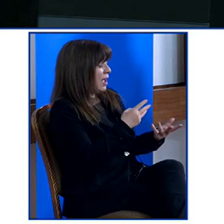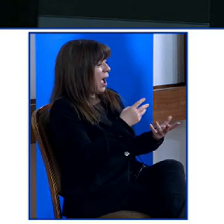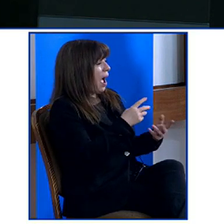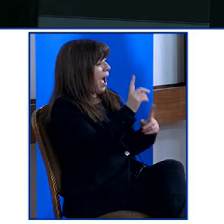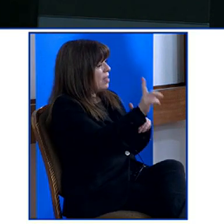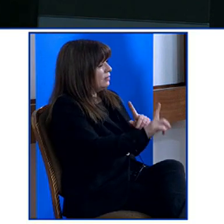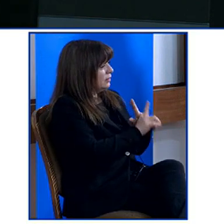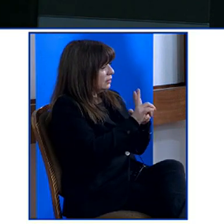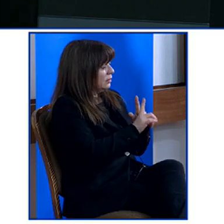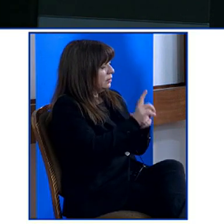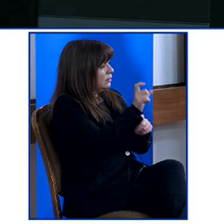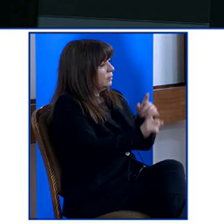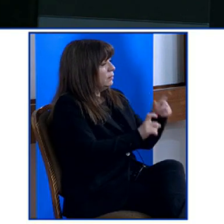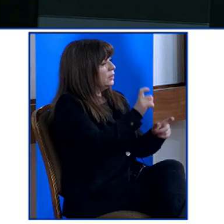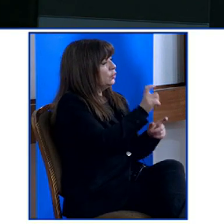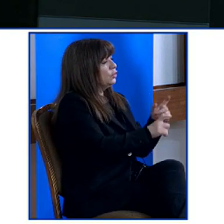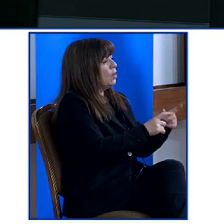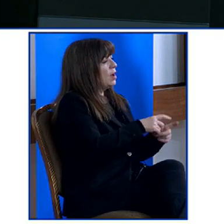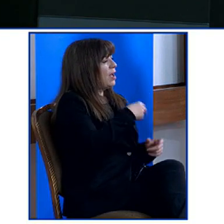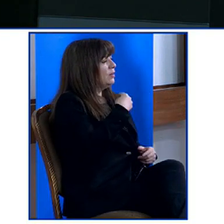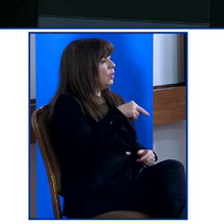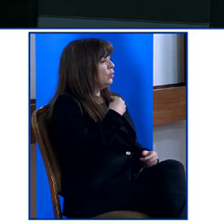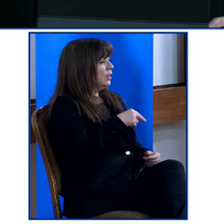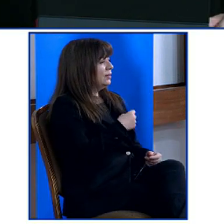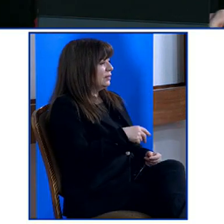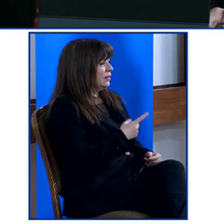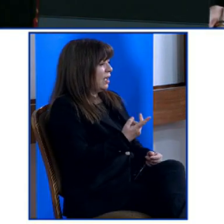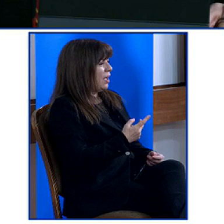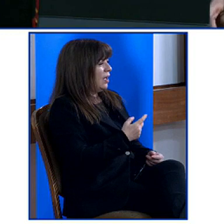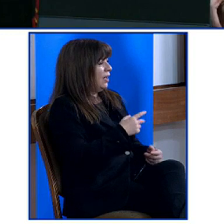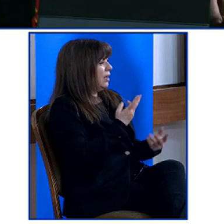that are happening in Florida right now as we speak.